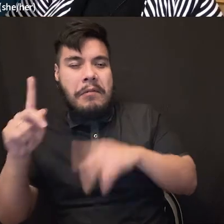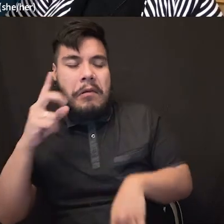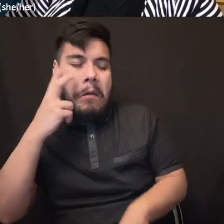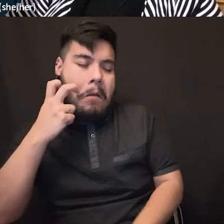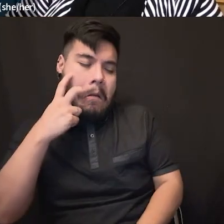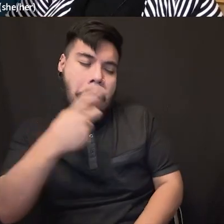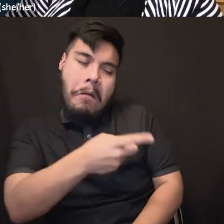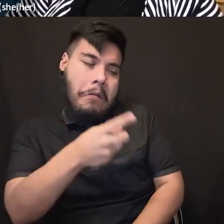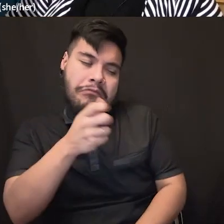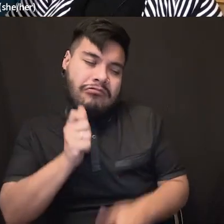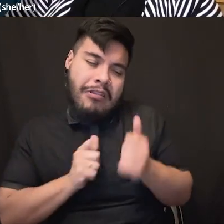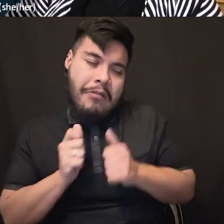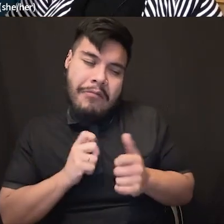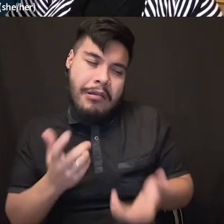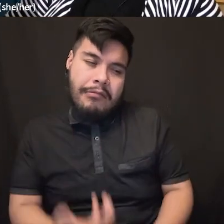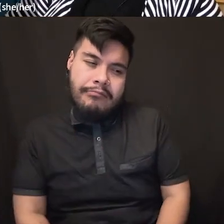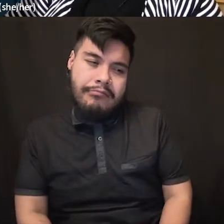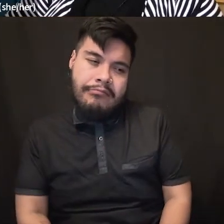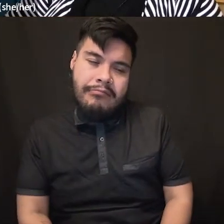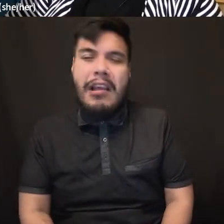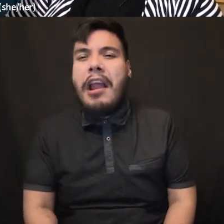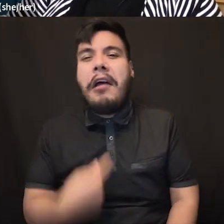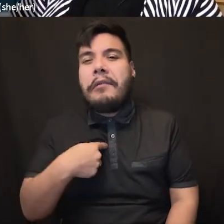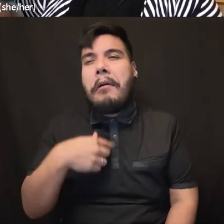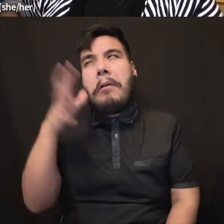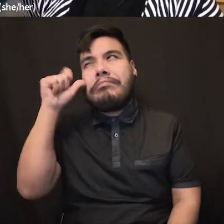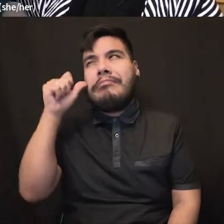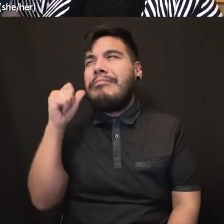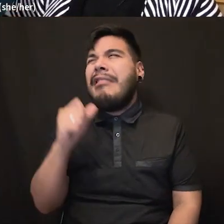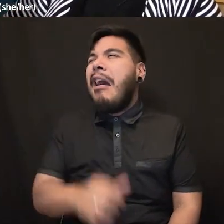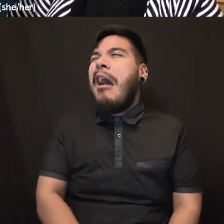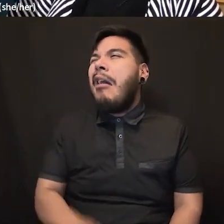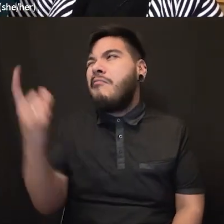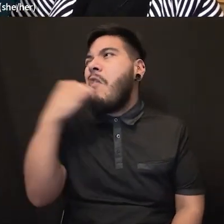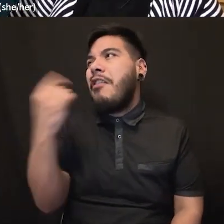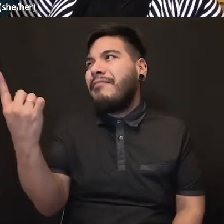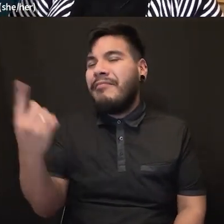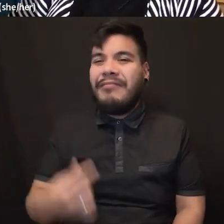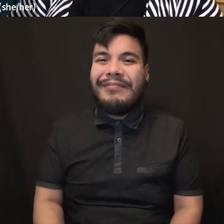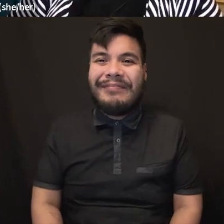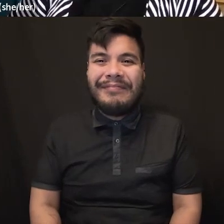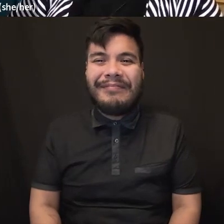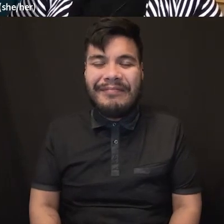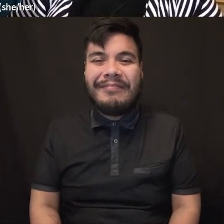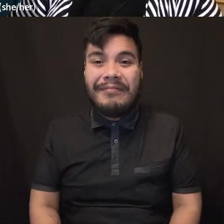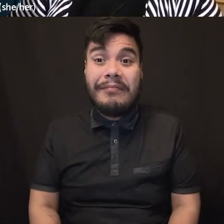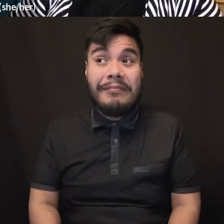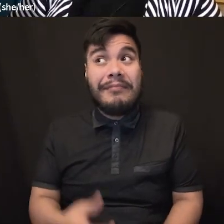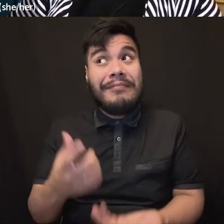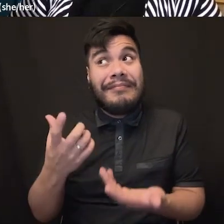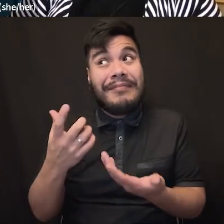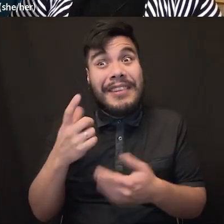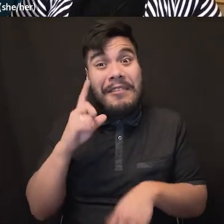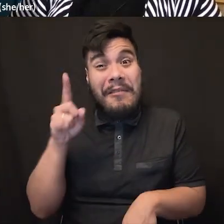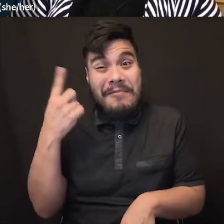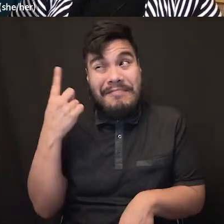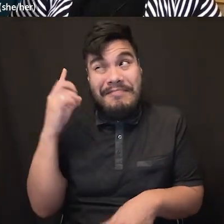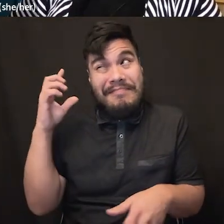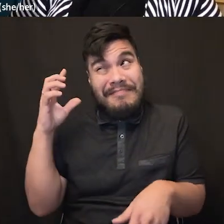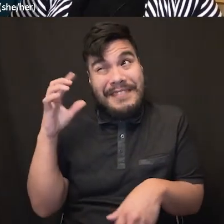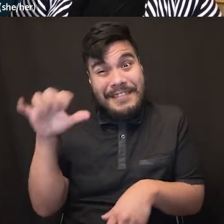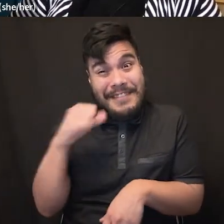drama. And I was like, no, you're wrong. And it only took me 30 years to prove them